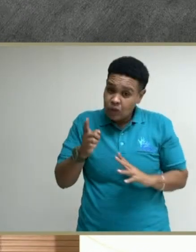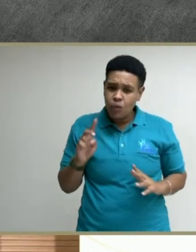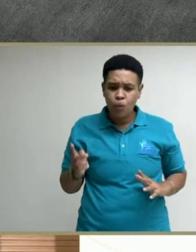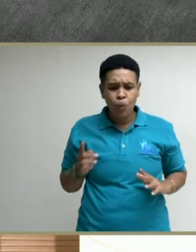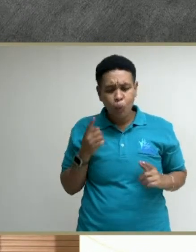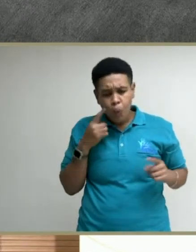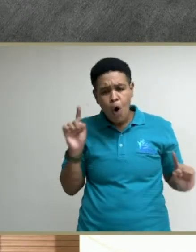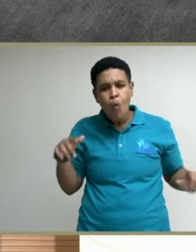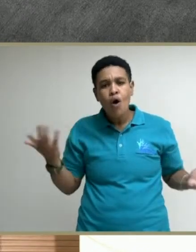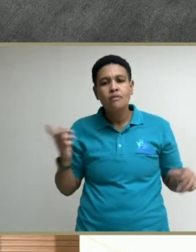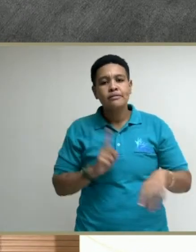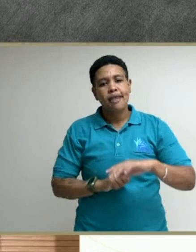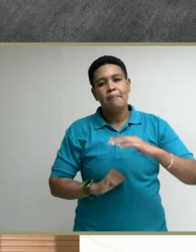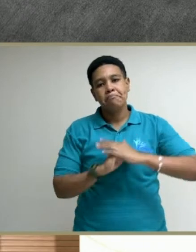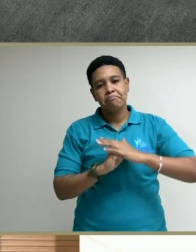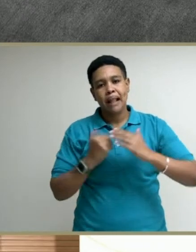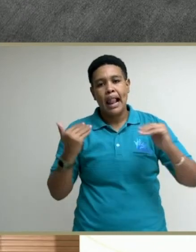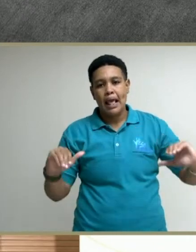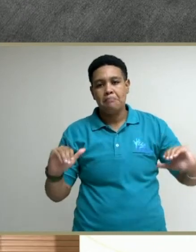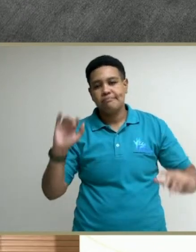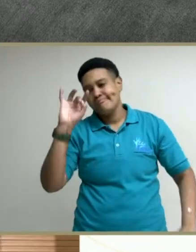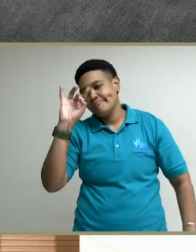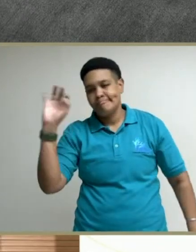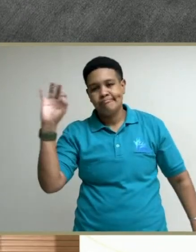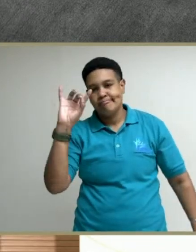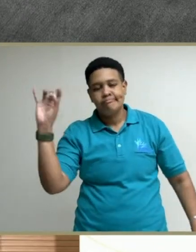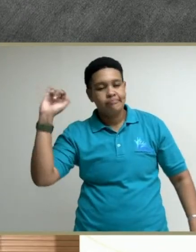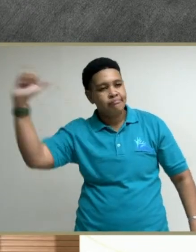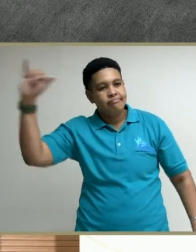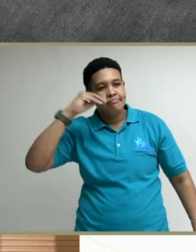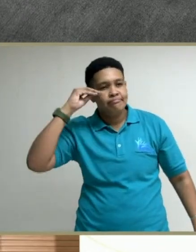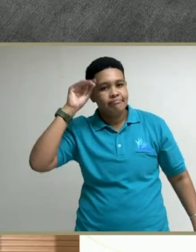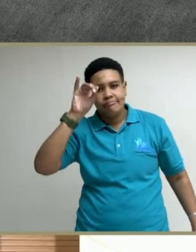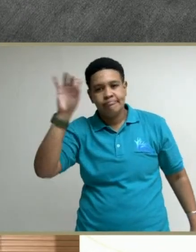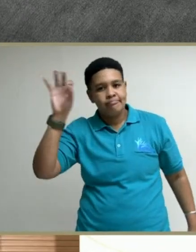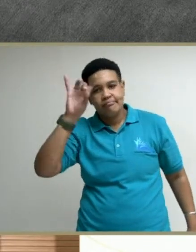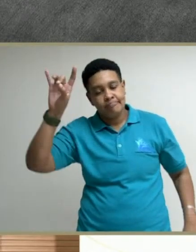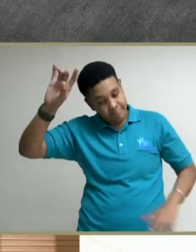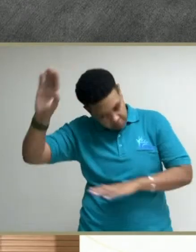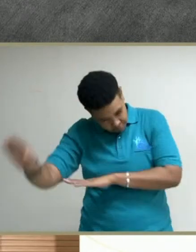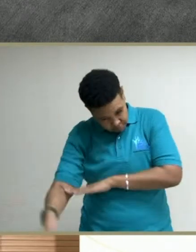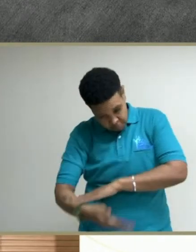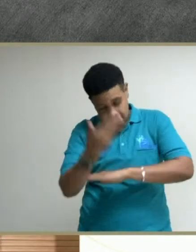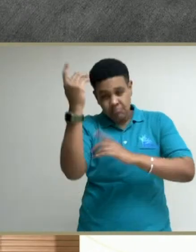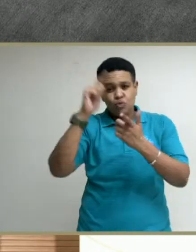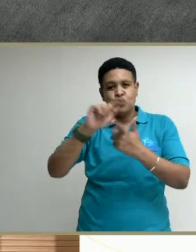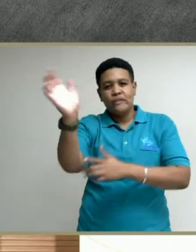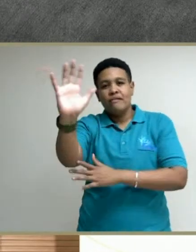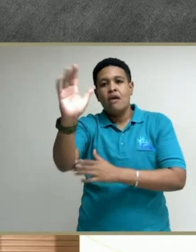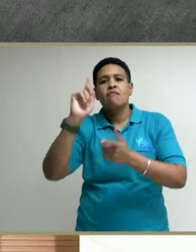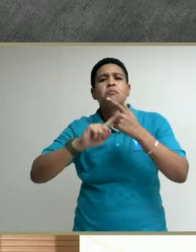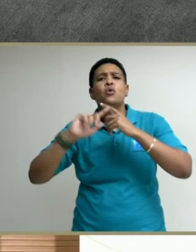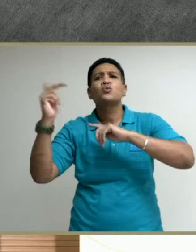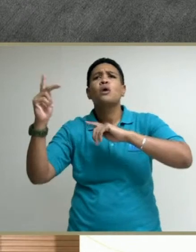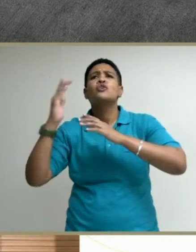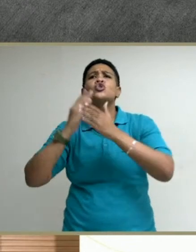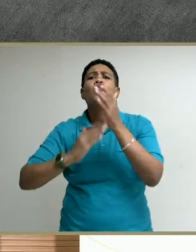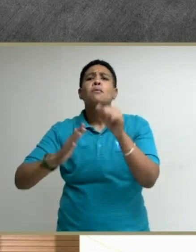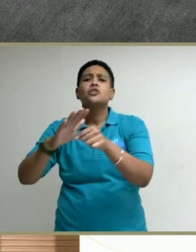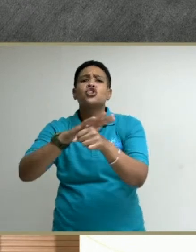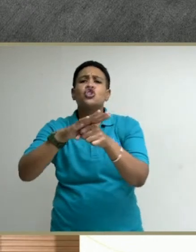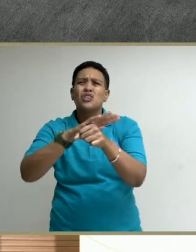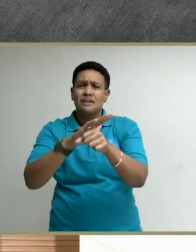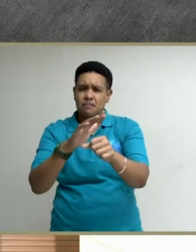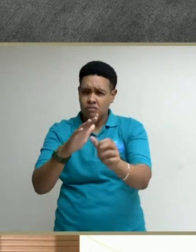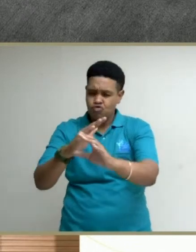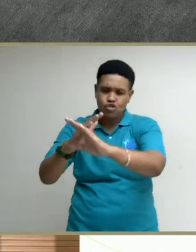our curfews and the special geographic restrictions that we would have had earlier in our parishes when we had noticed